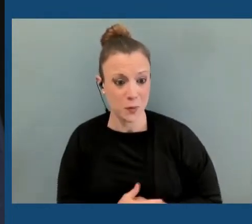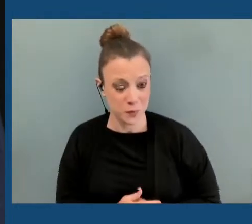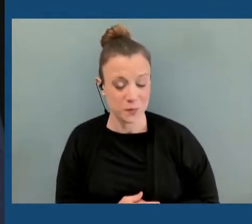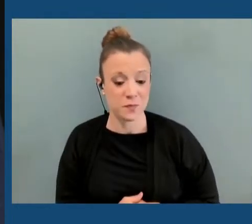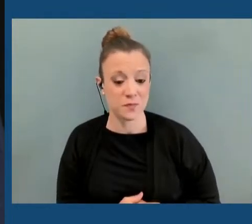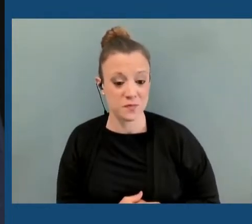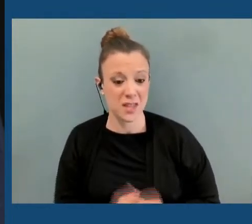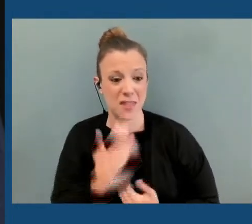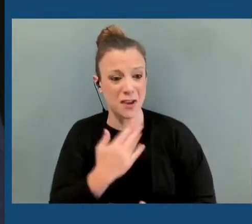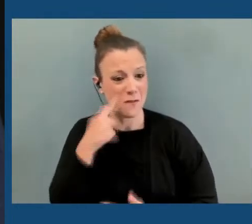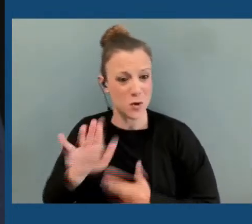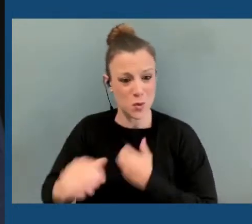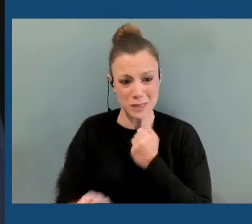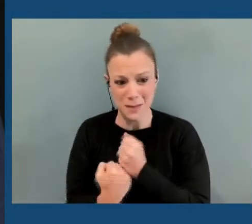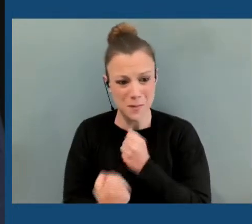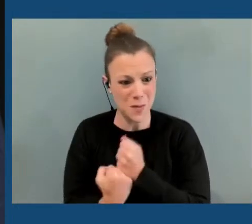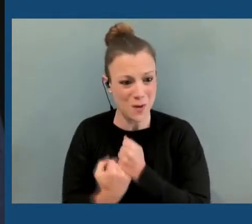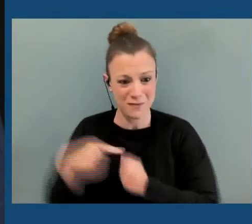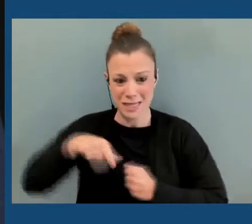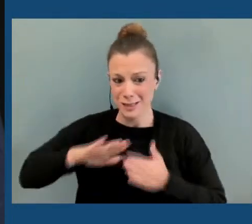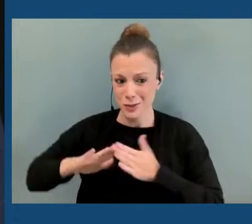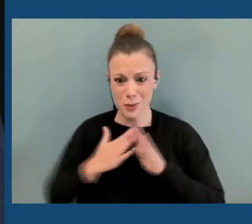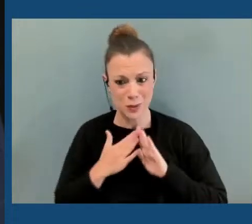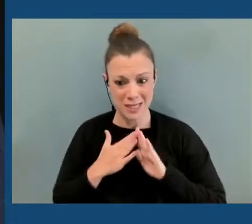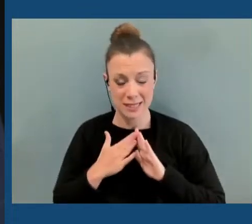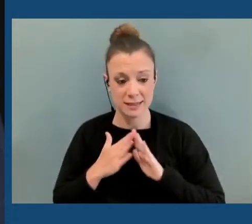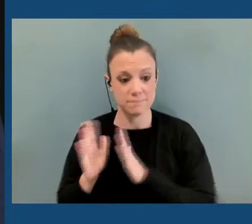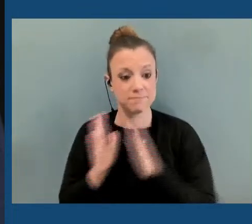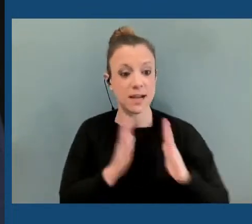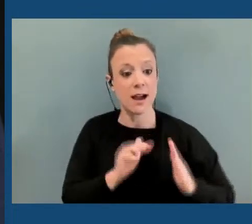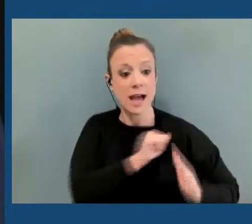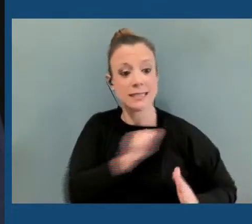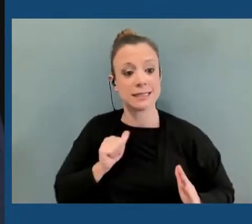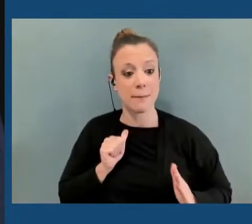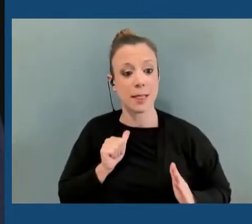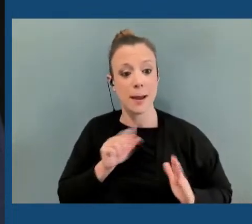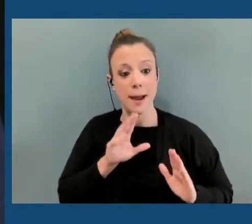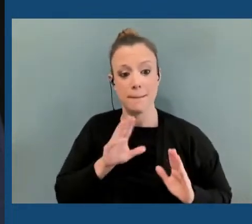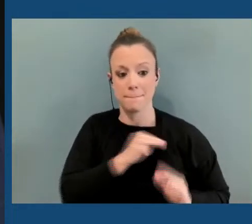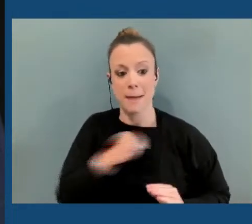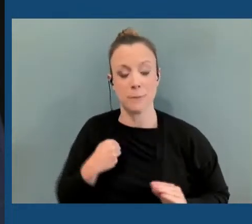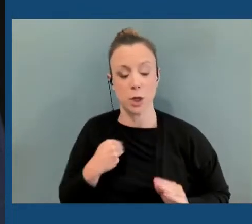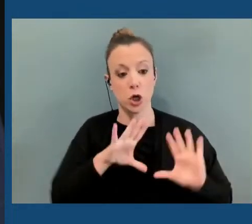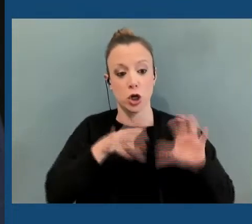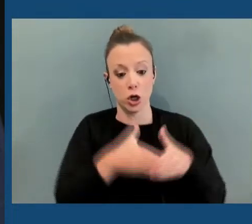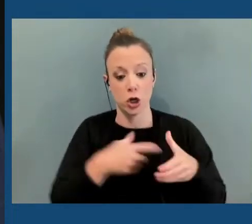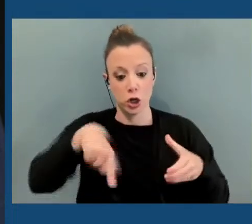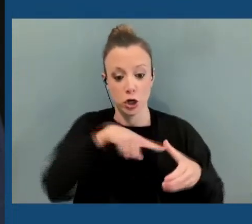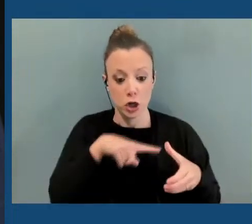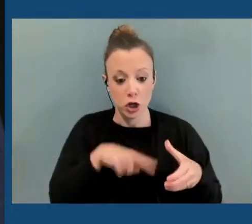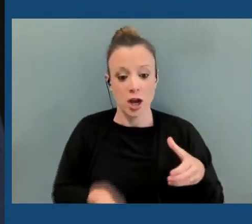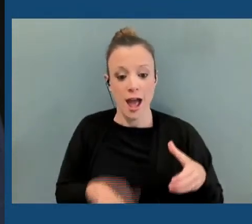support of this great community. Assembly Member Al Sturpey has joined us. Senator, Assembly Member,